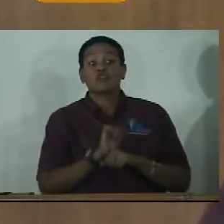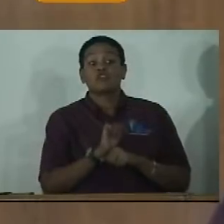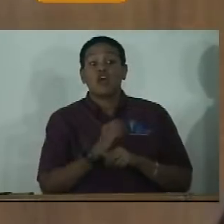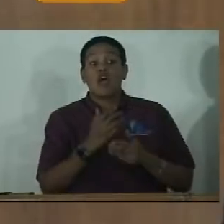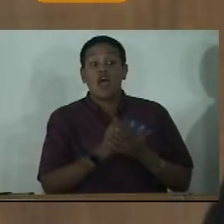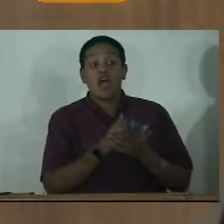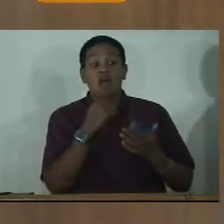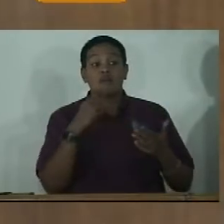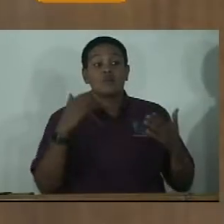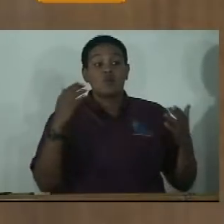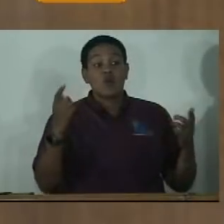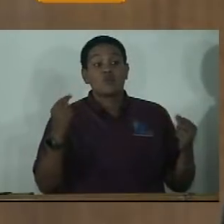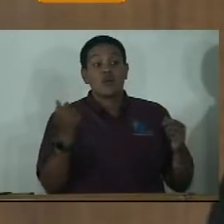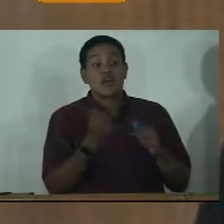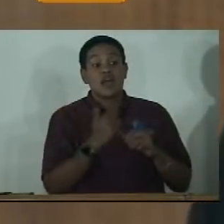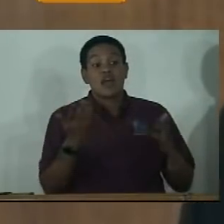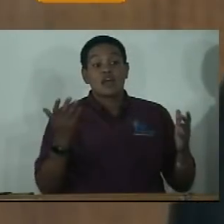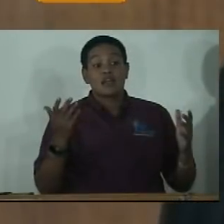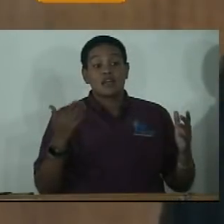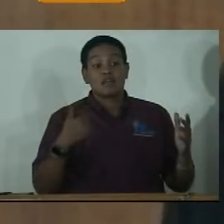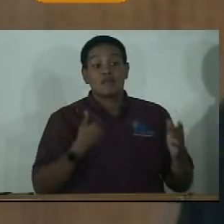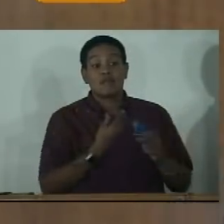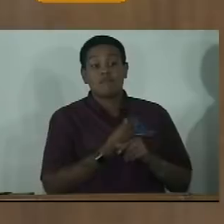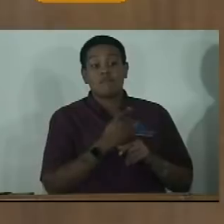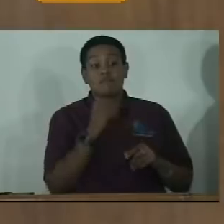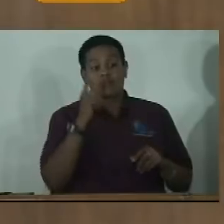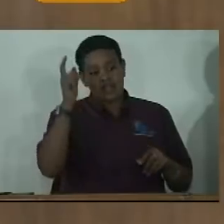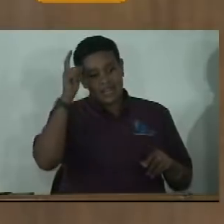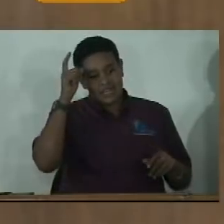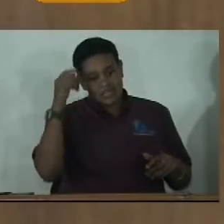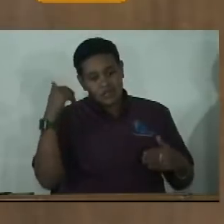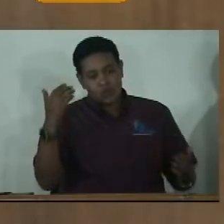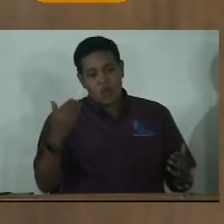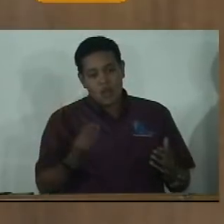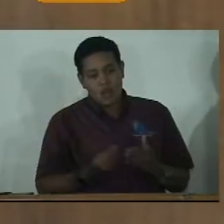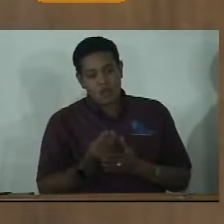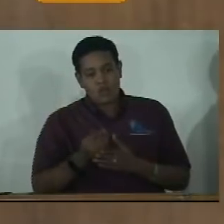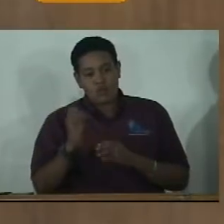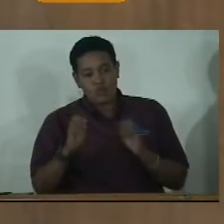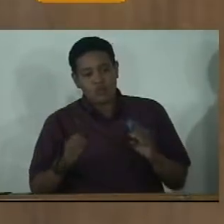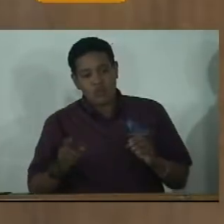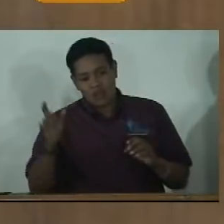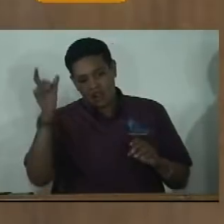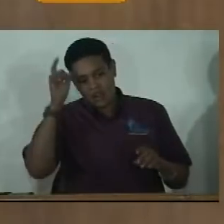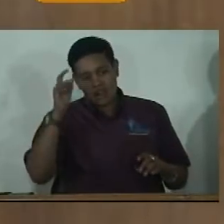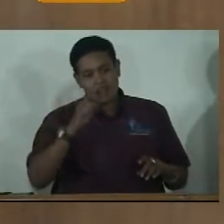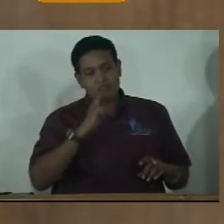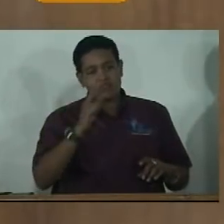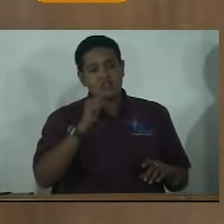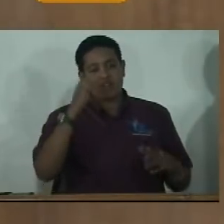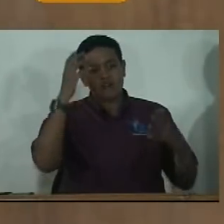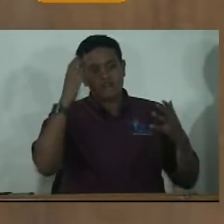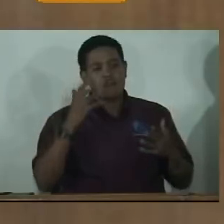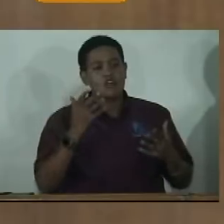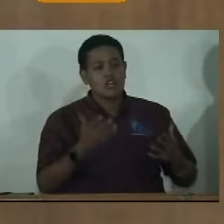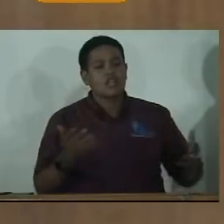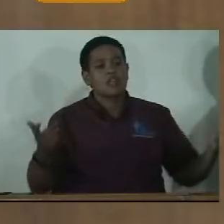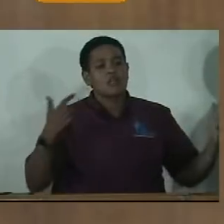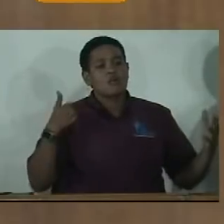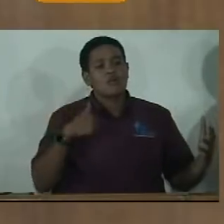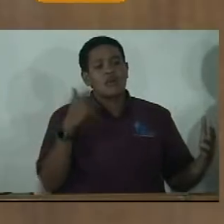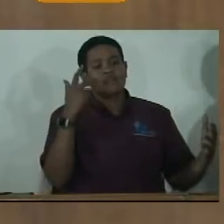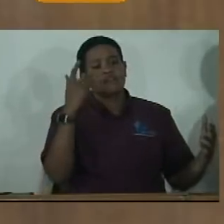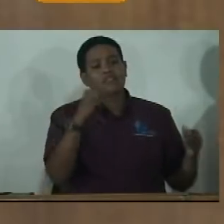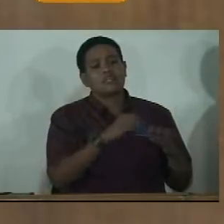into anything where them can. Me a piece of land, let it high, me jump in. It is a very unfortunate thing that we have seen in the